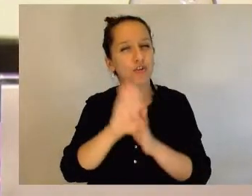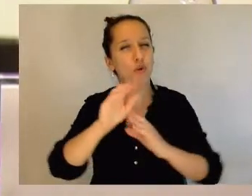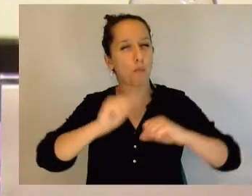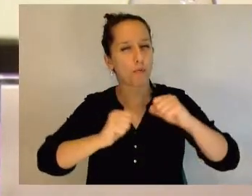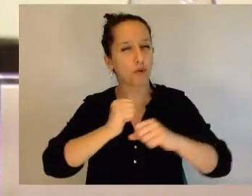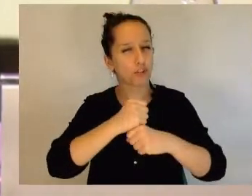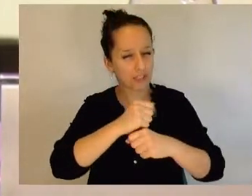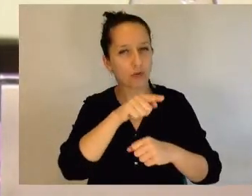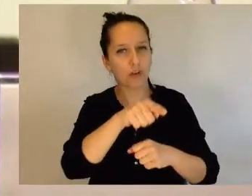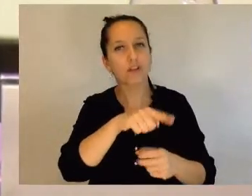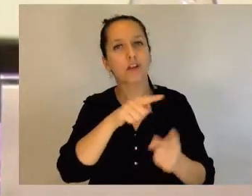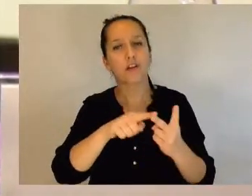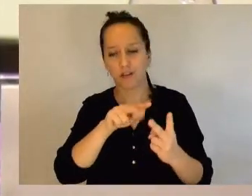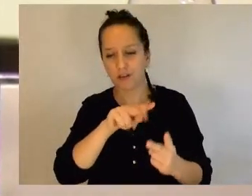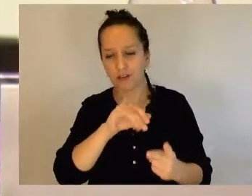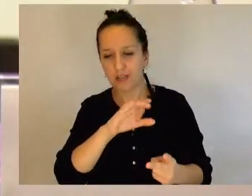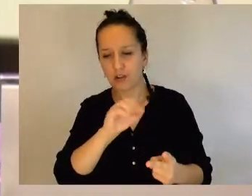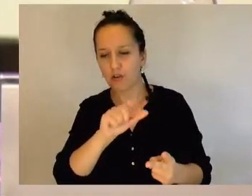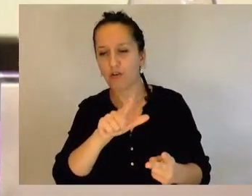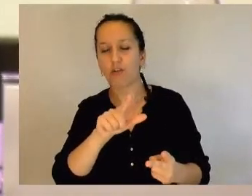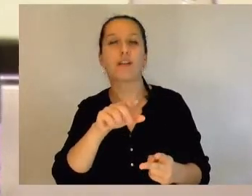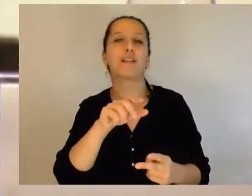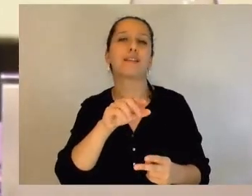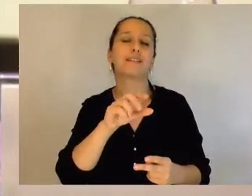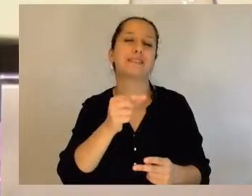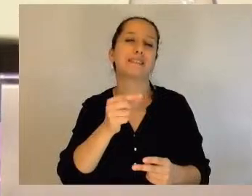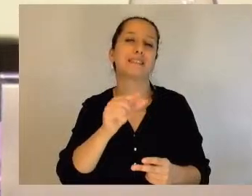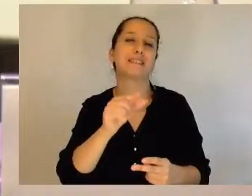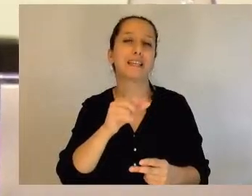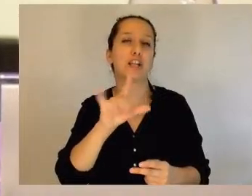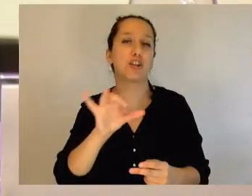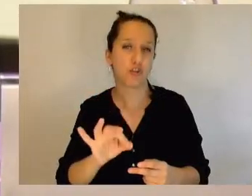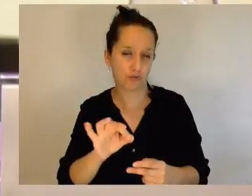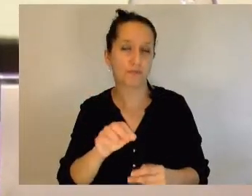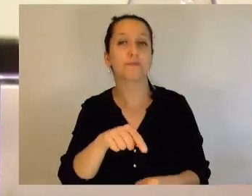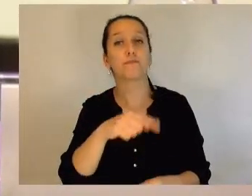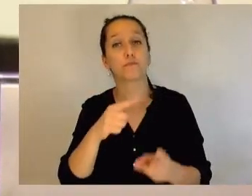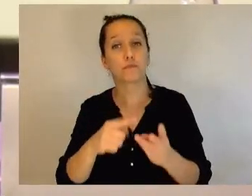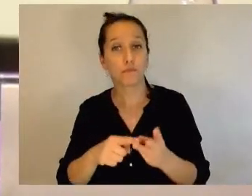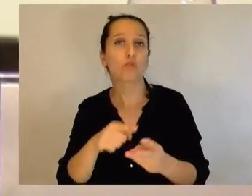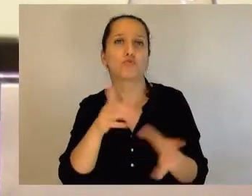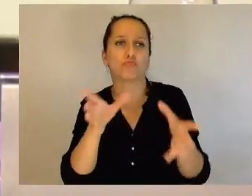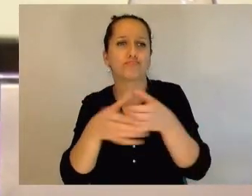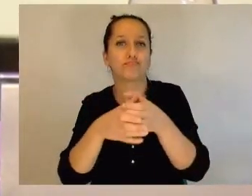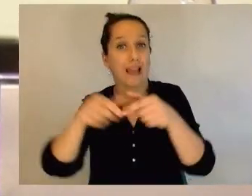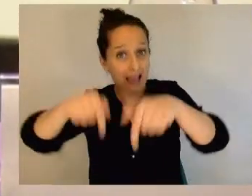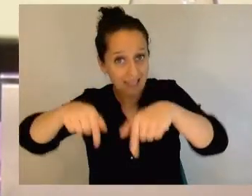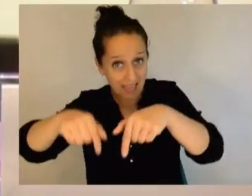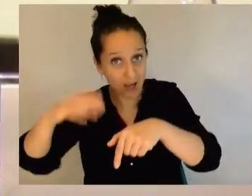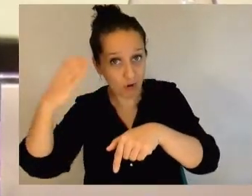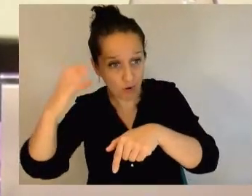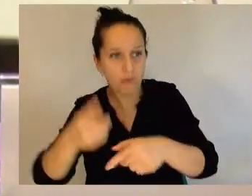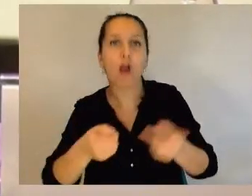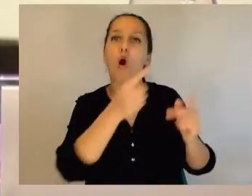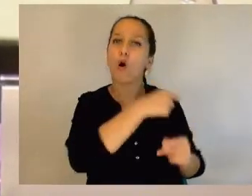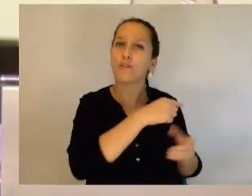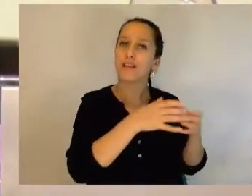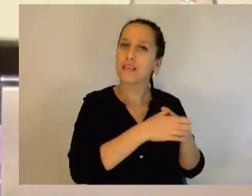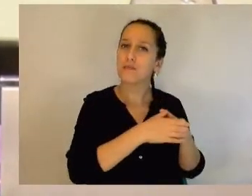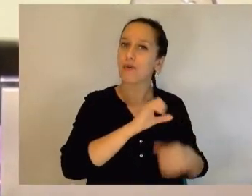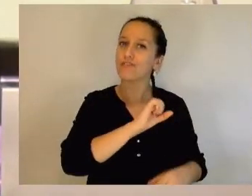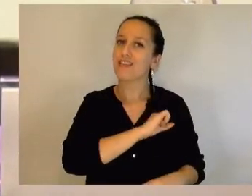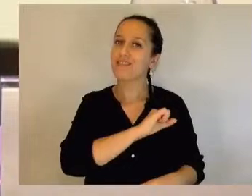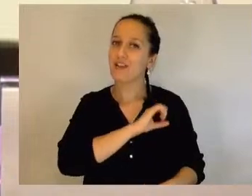Marcos Ginás, Mykono Giglio, and also Paul Vander, and a very important team in Santiago. Remember those